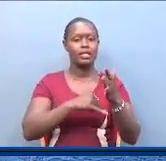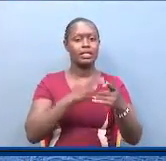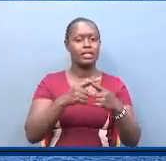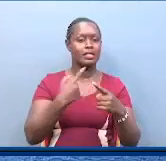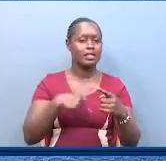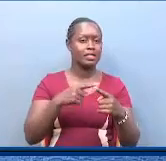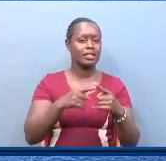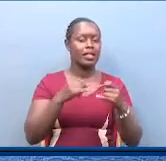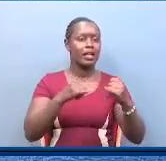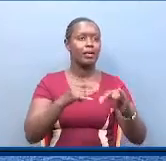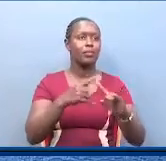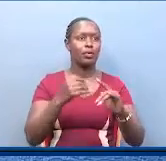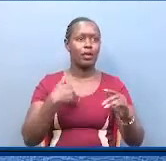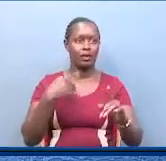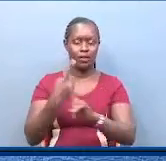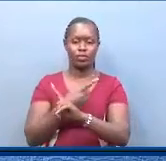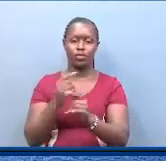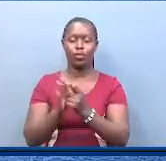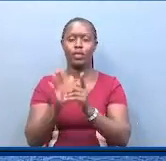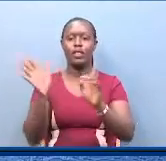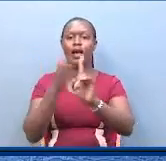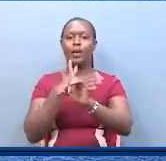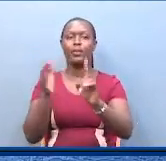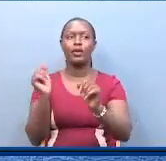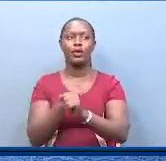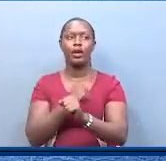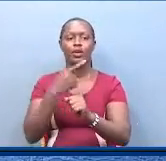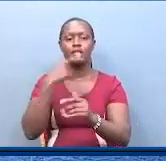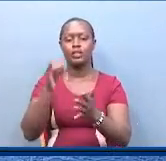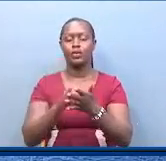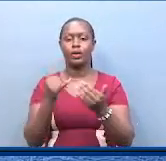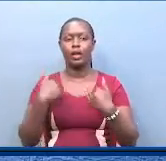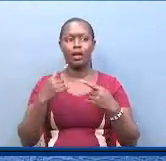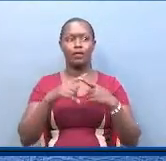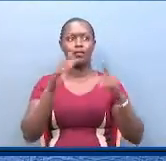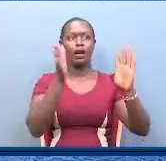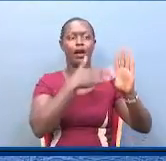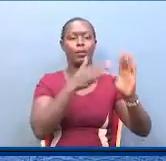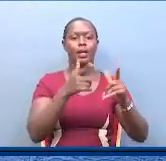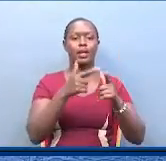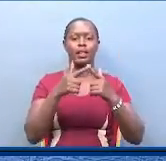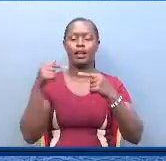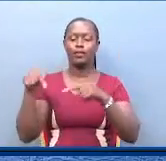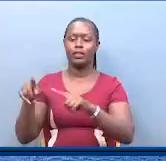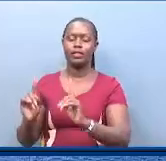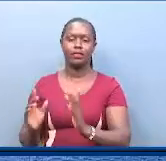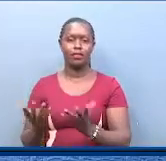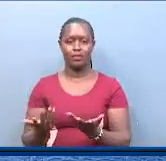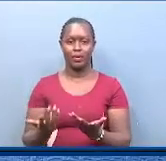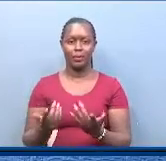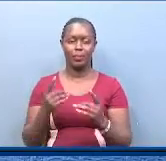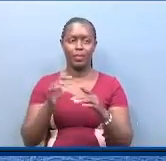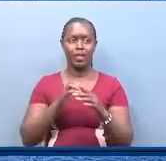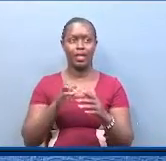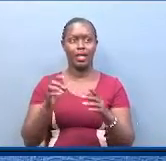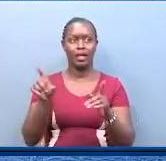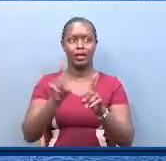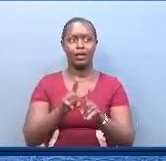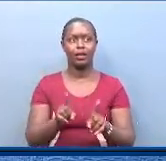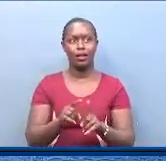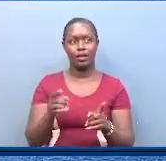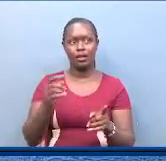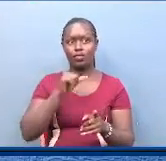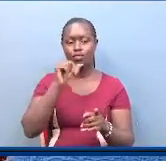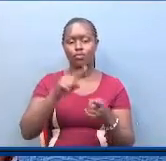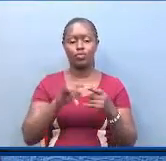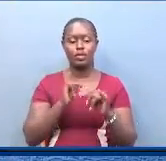is no difference between you and the campaign. You cannot say there's something called the campaign and then there's yourself. So at the end of the day, Martha Karua is